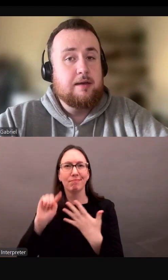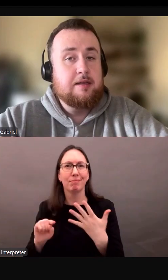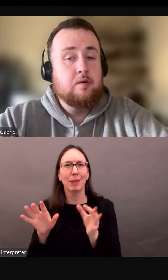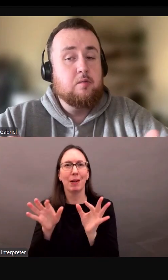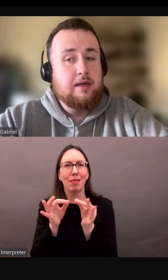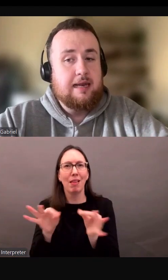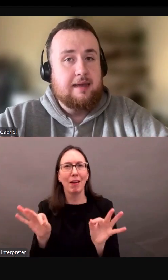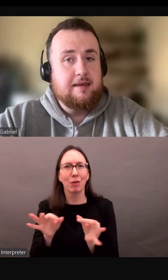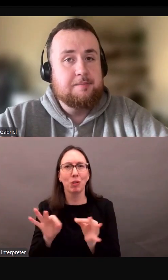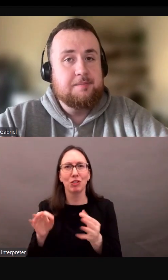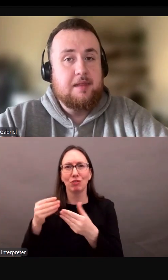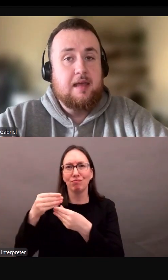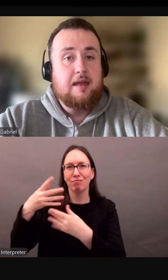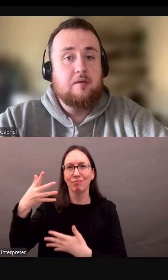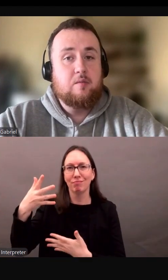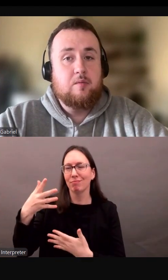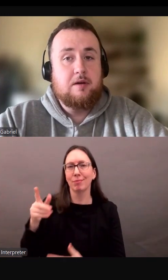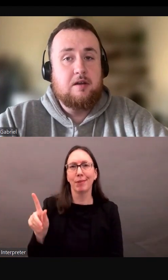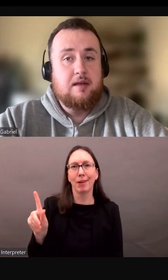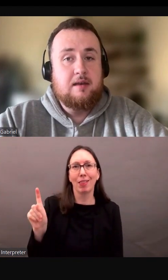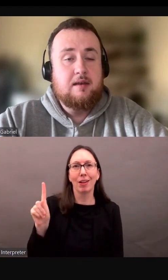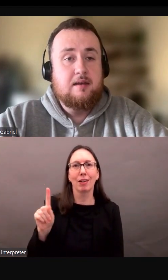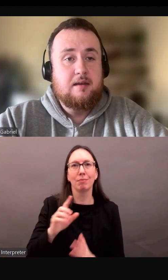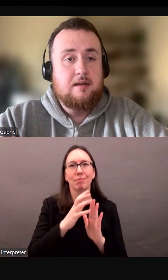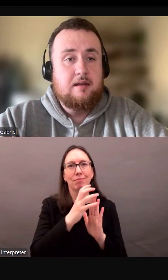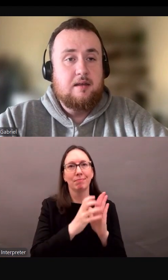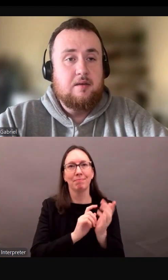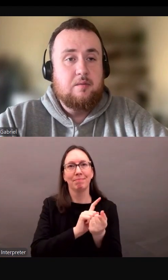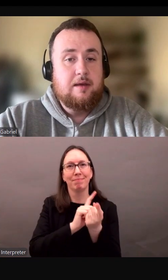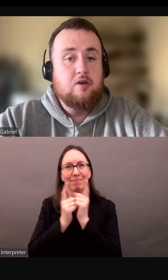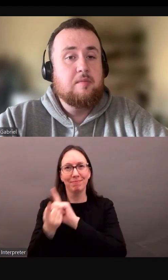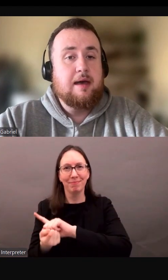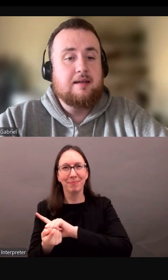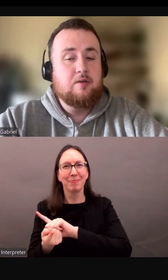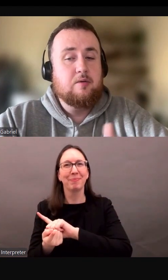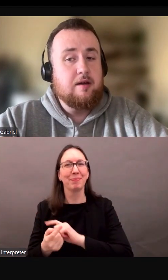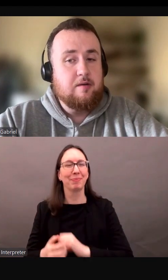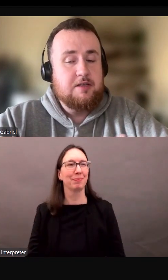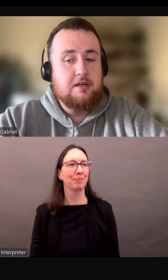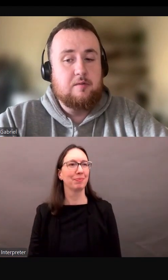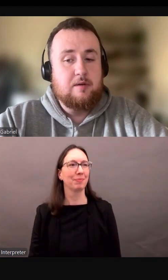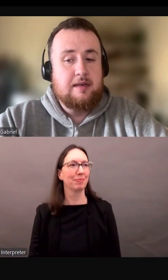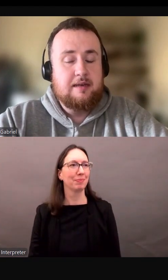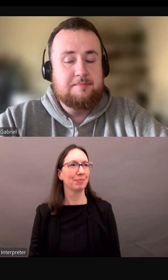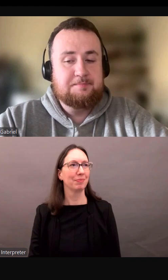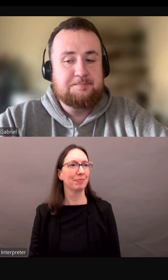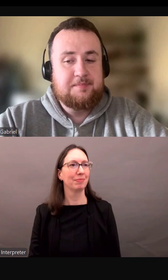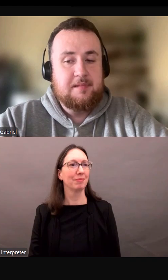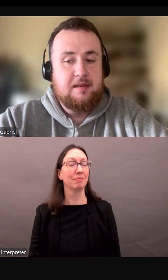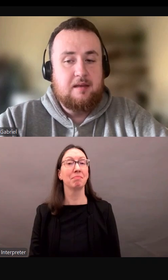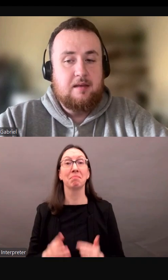And we can do it with a click. And then when we're done, we can go back to our original one.